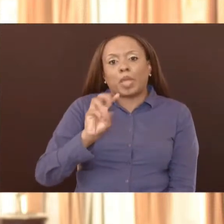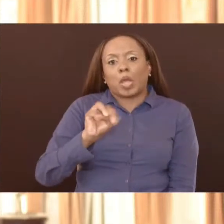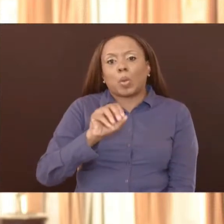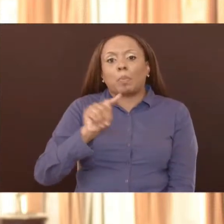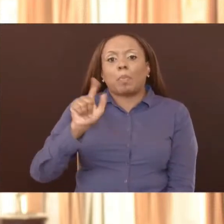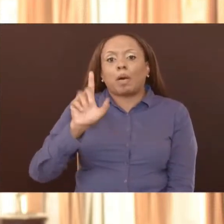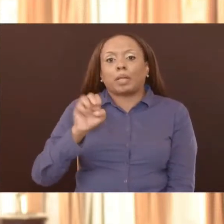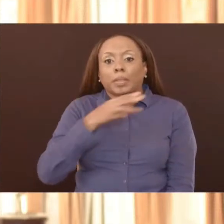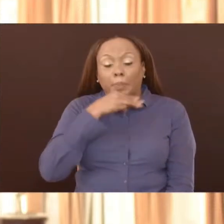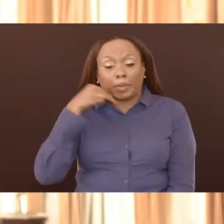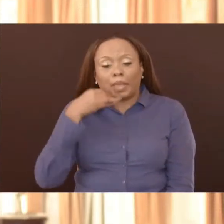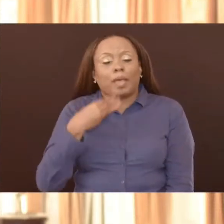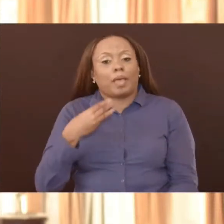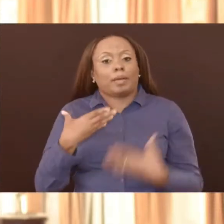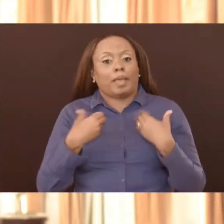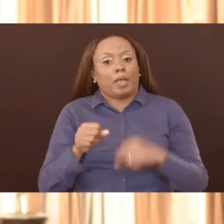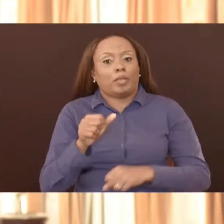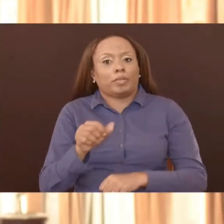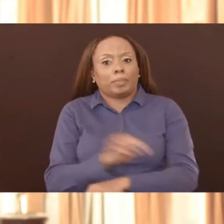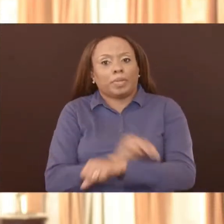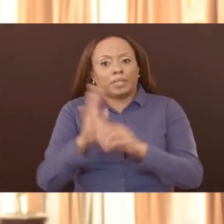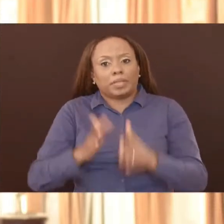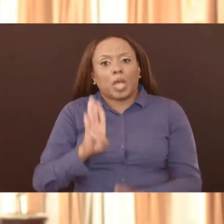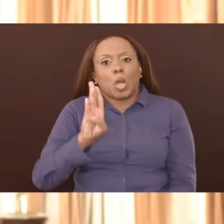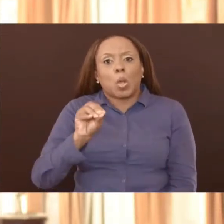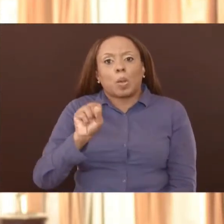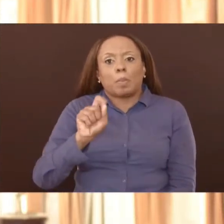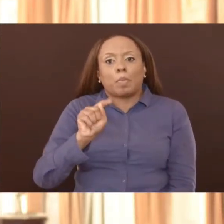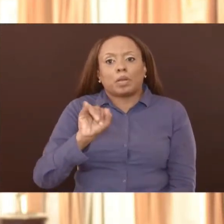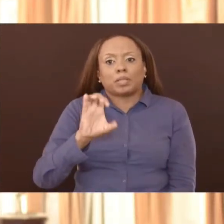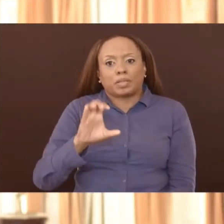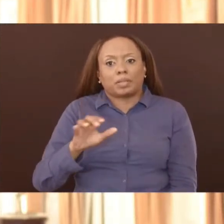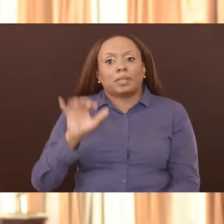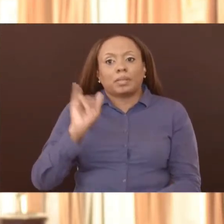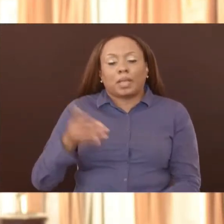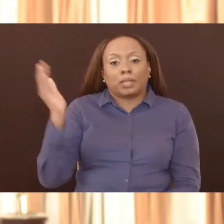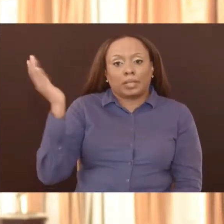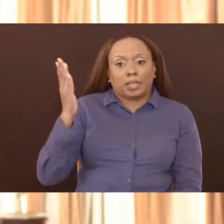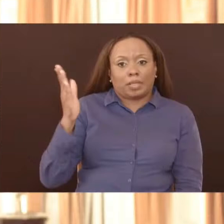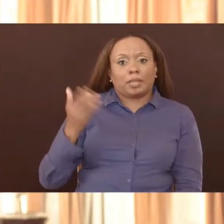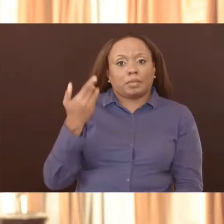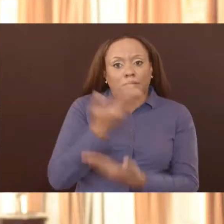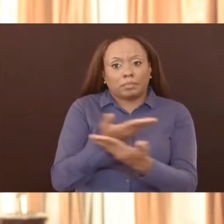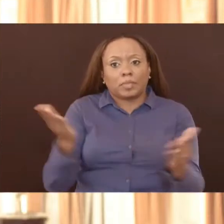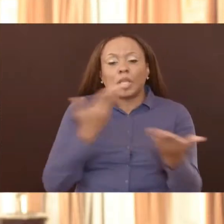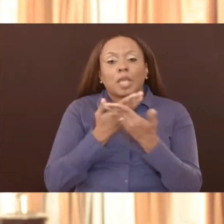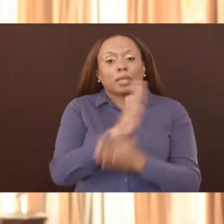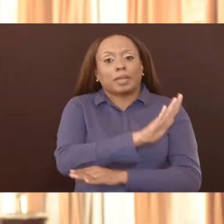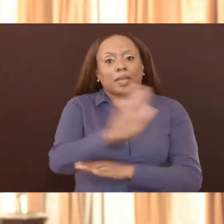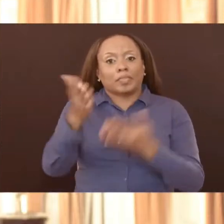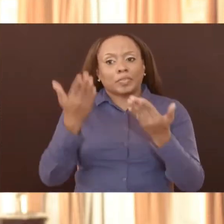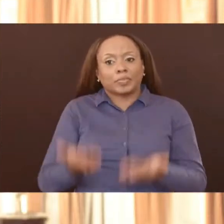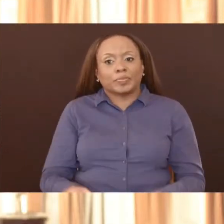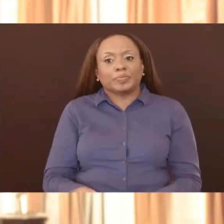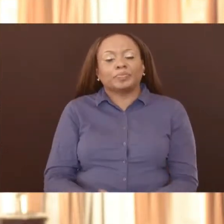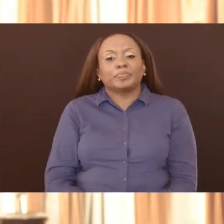and the Minister of Health and Wellness, Lieutenant Colonel the Honorable Jeffrey Bostick. That was an address to the nation. Good afternoon.